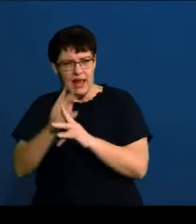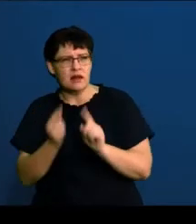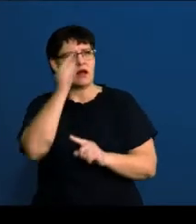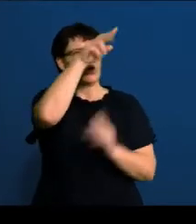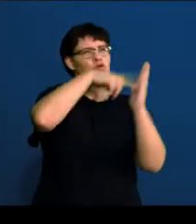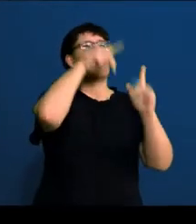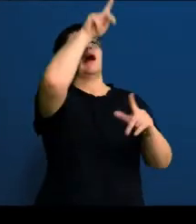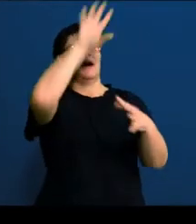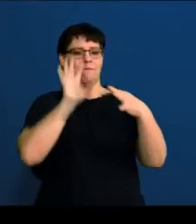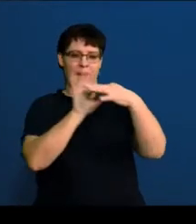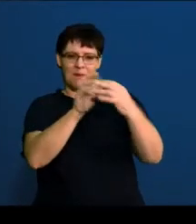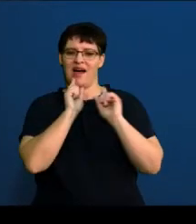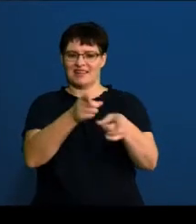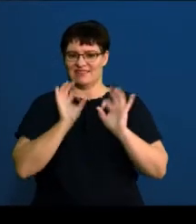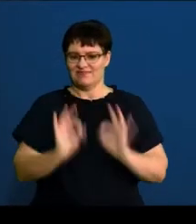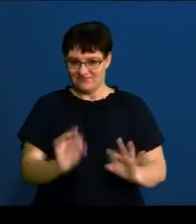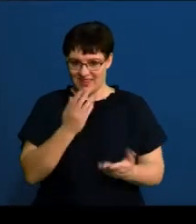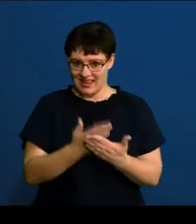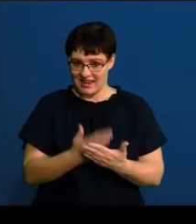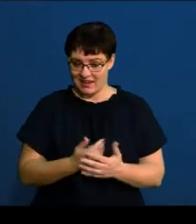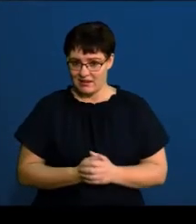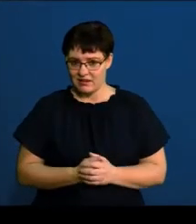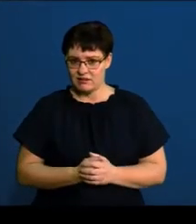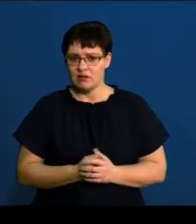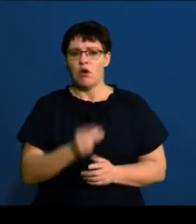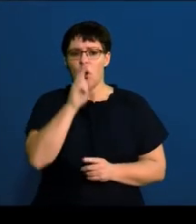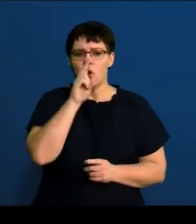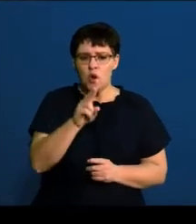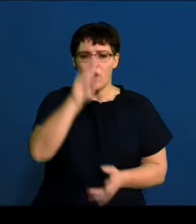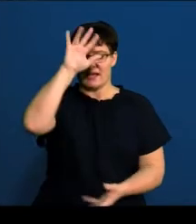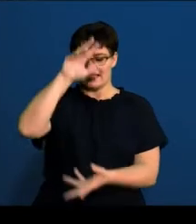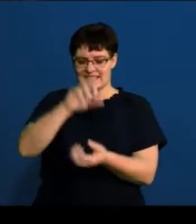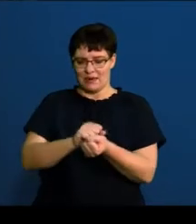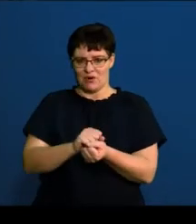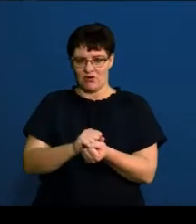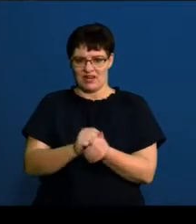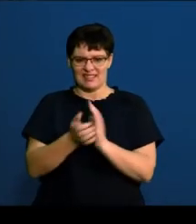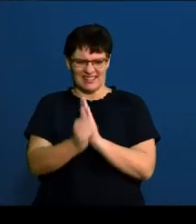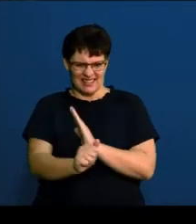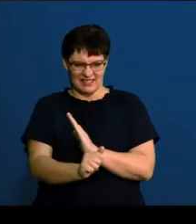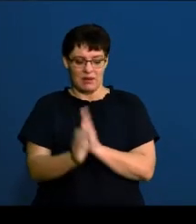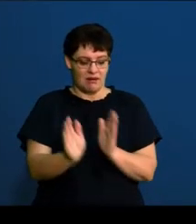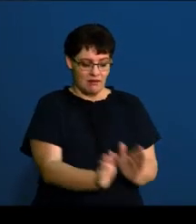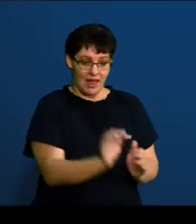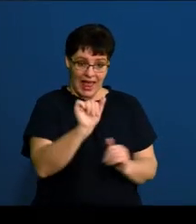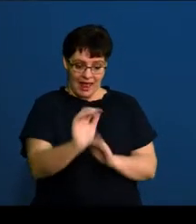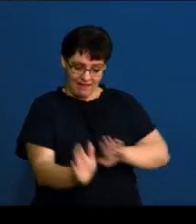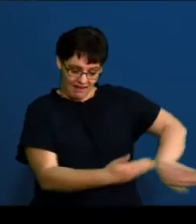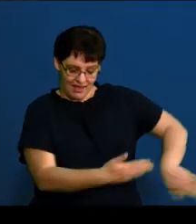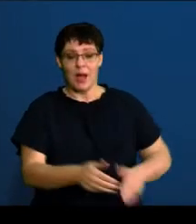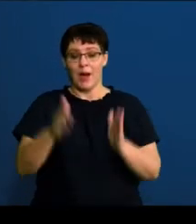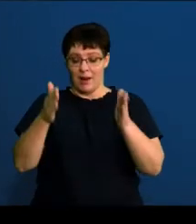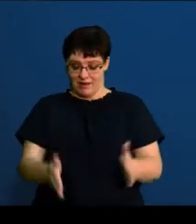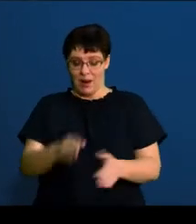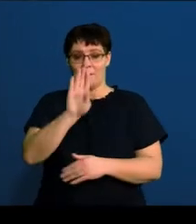it accordingly. So now we're going to look at summary skills, and summary skills is section B, question 2. So